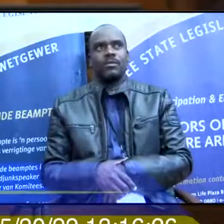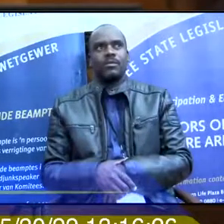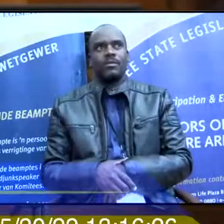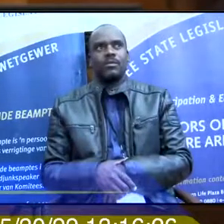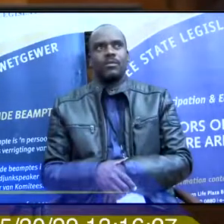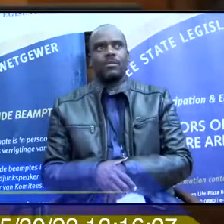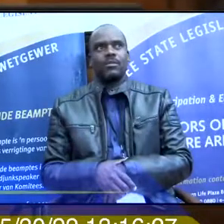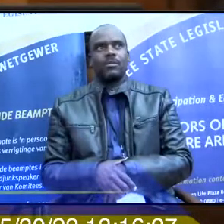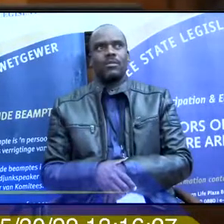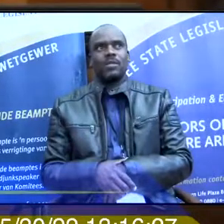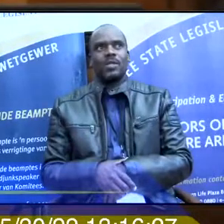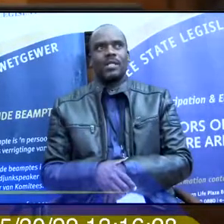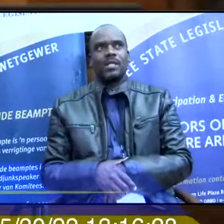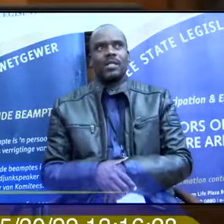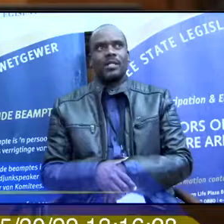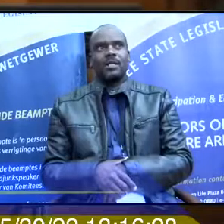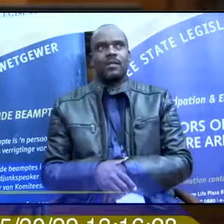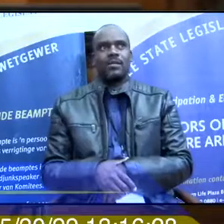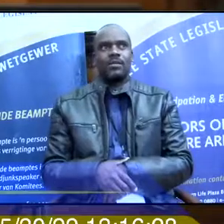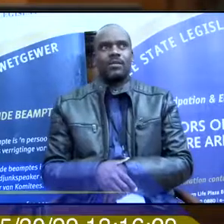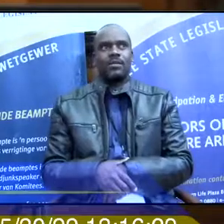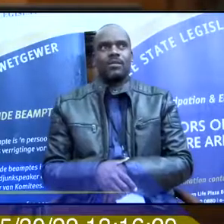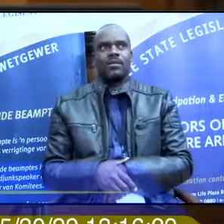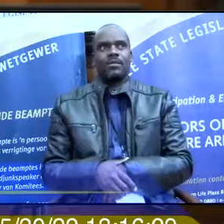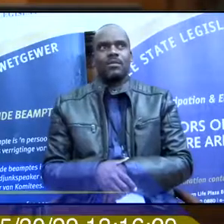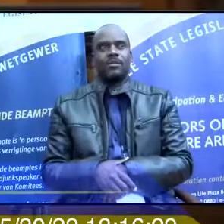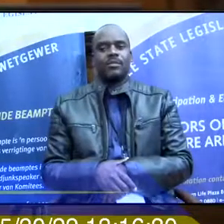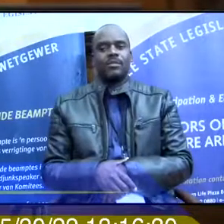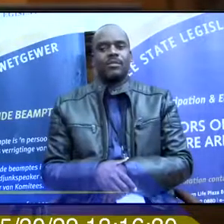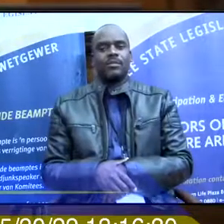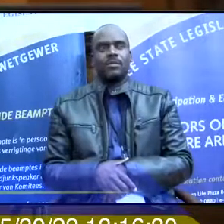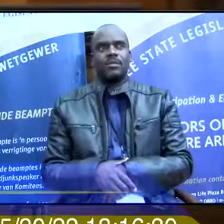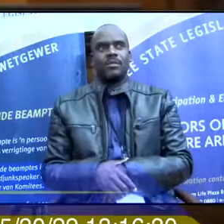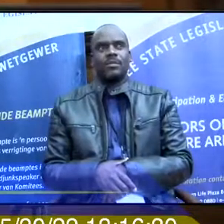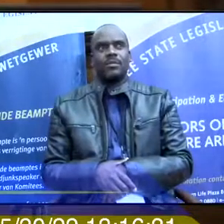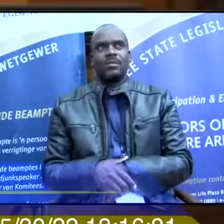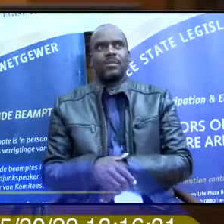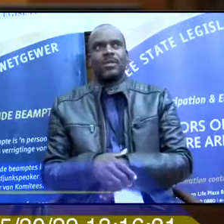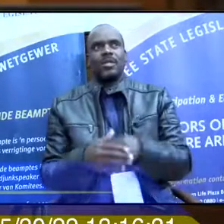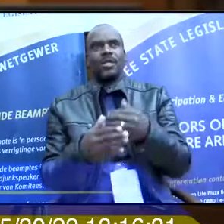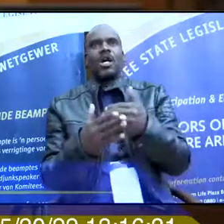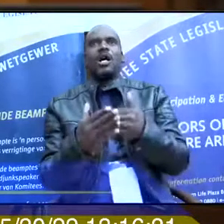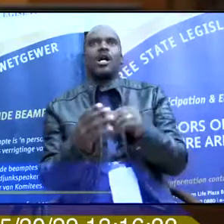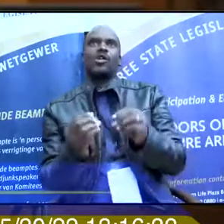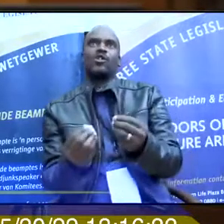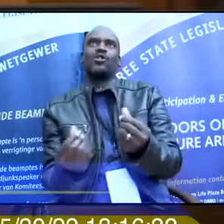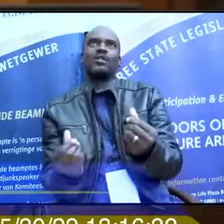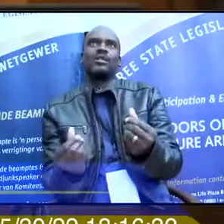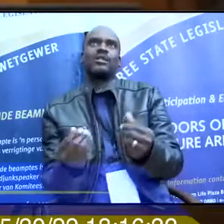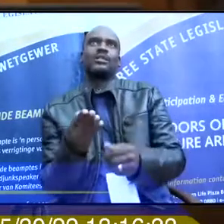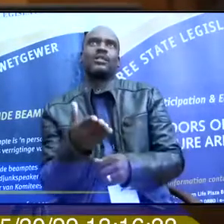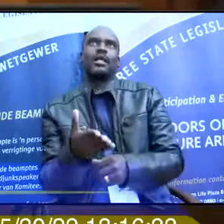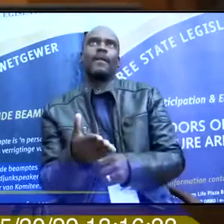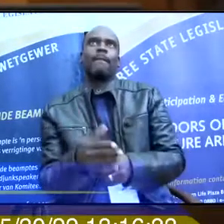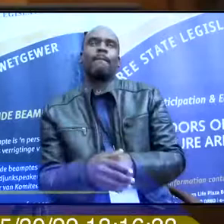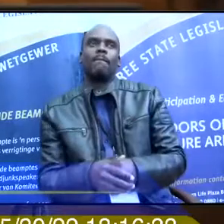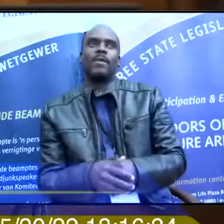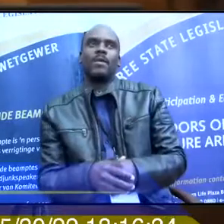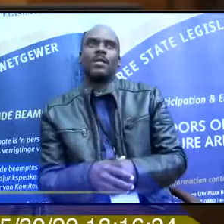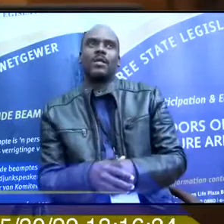there's no progress on the implement uniform resolution implementation plan